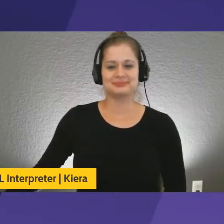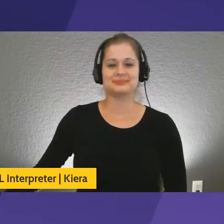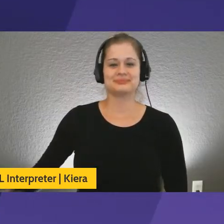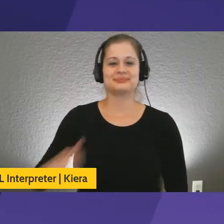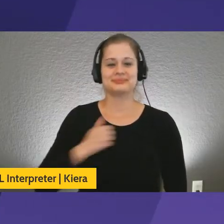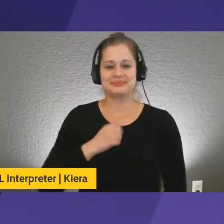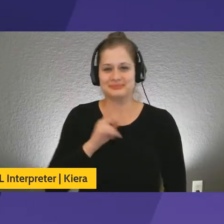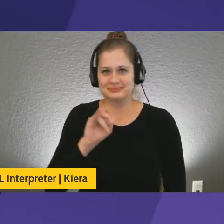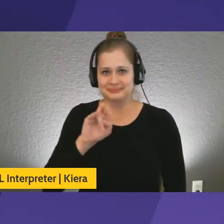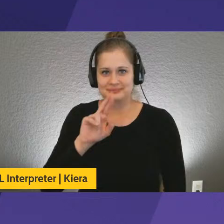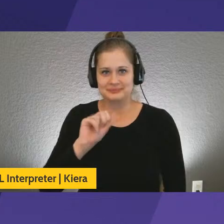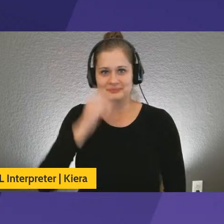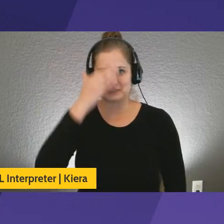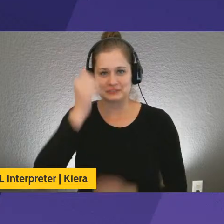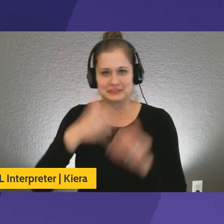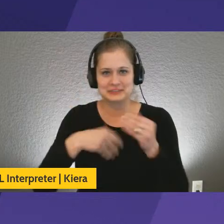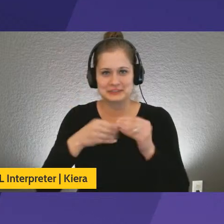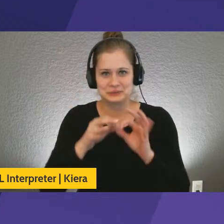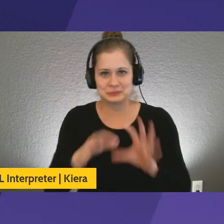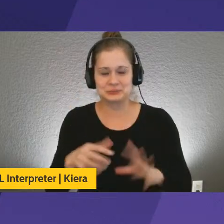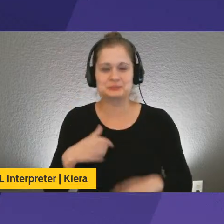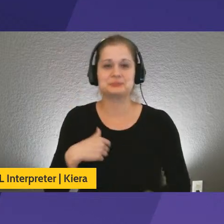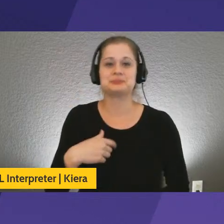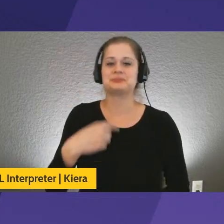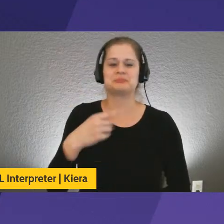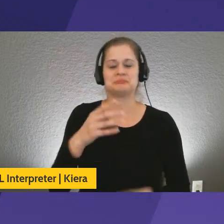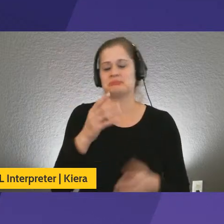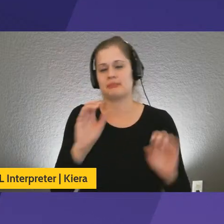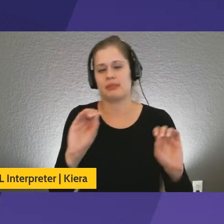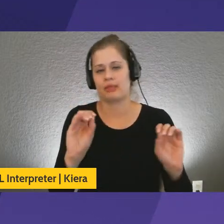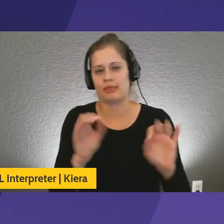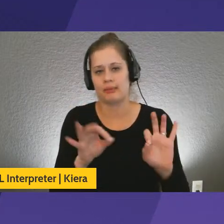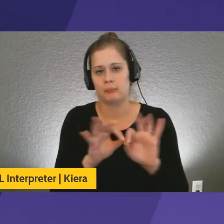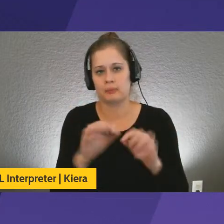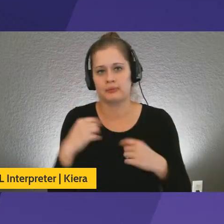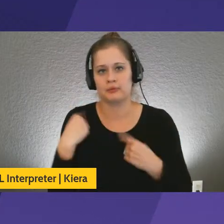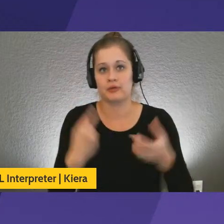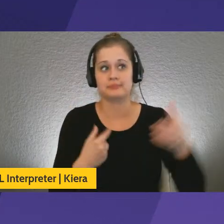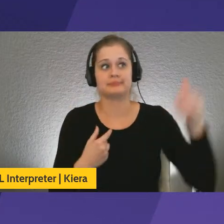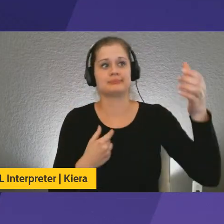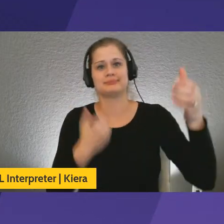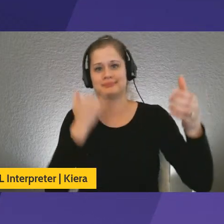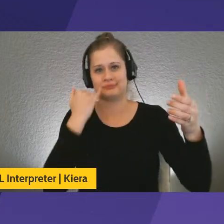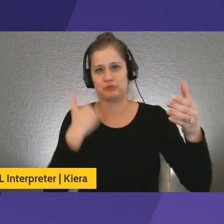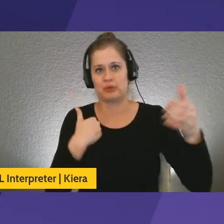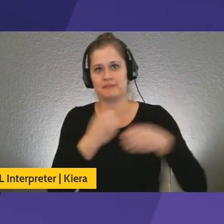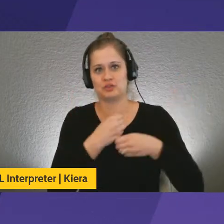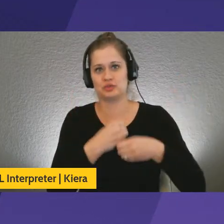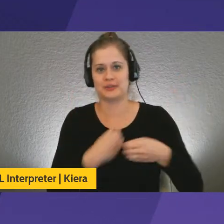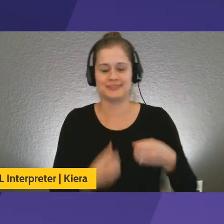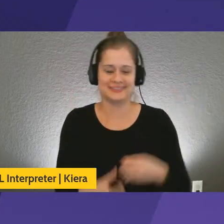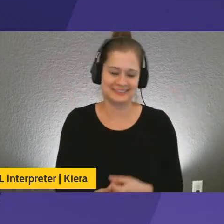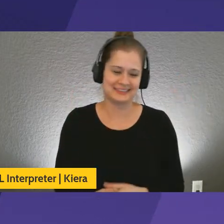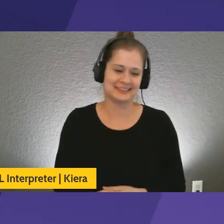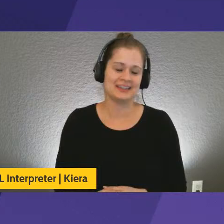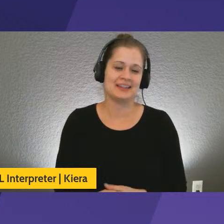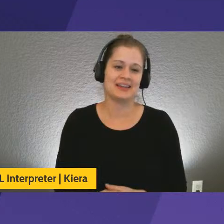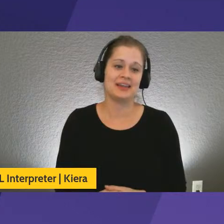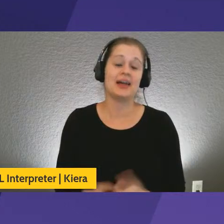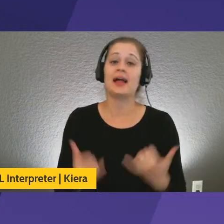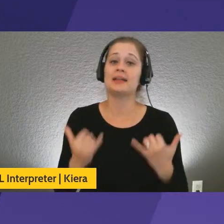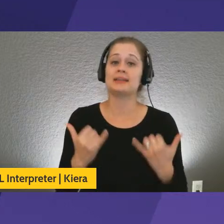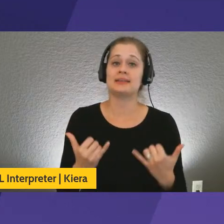Kira. But I don't say anything important. So now we have